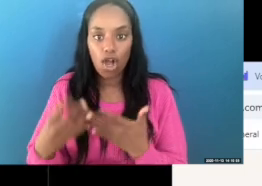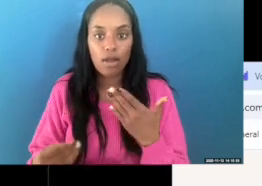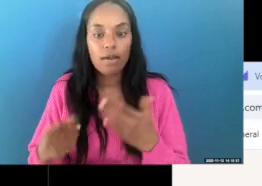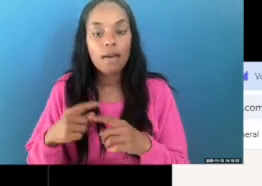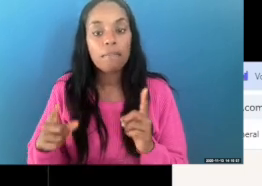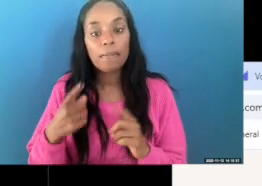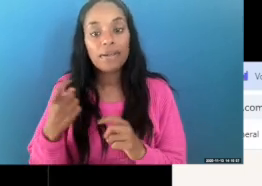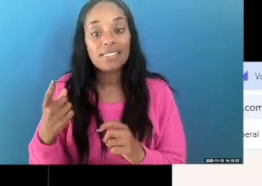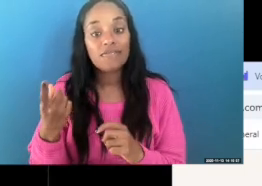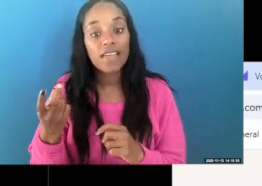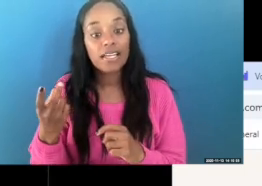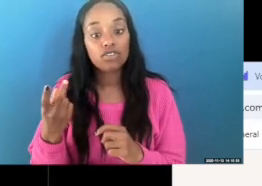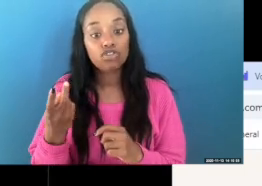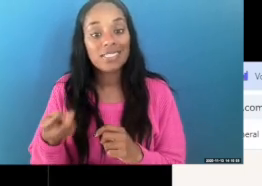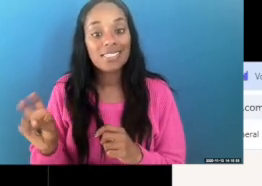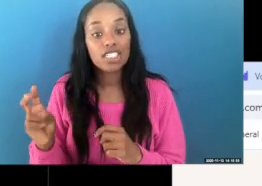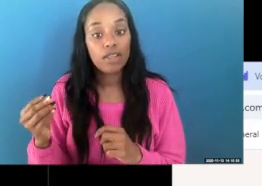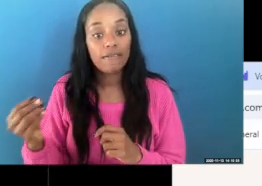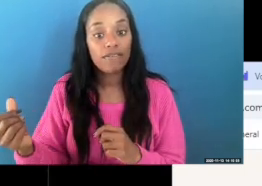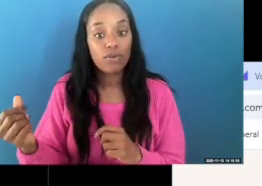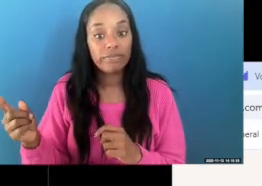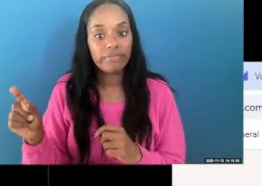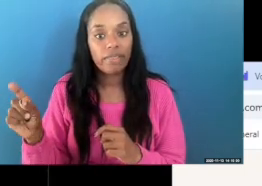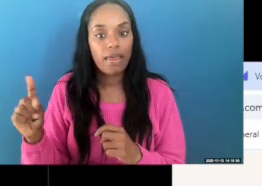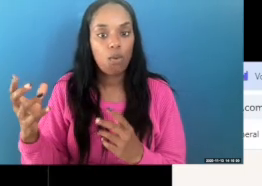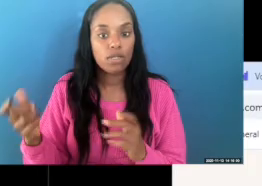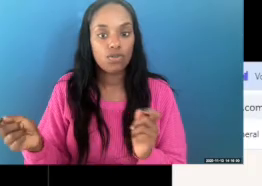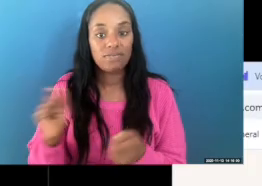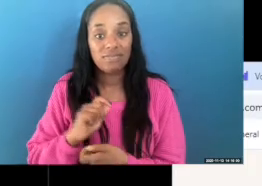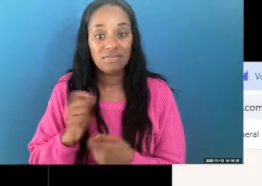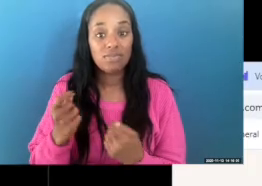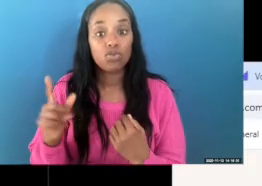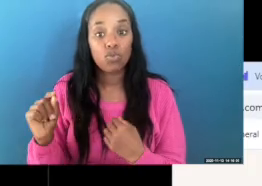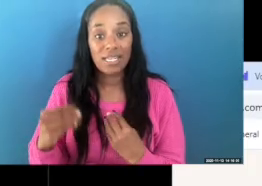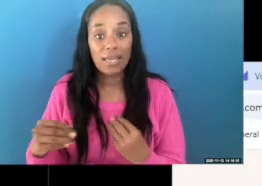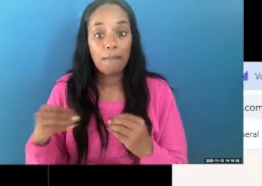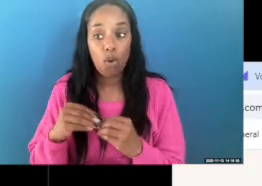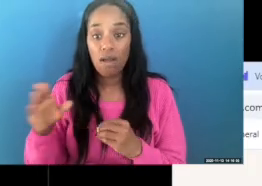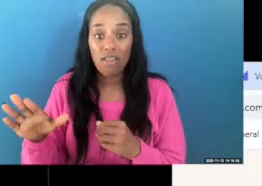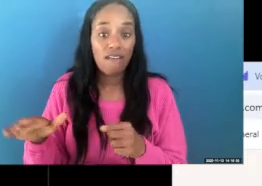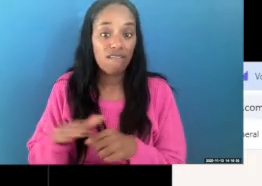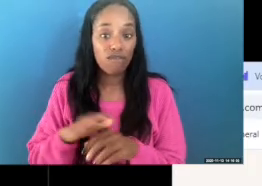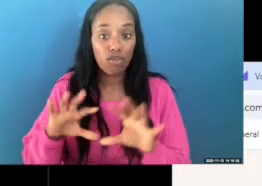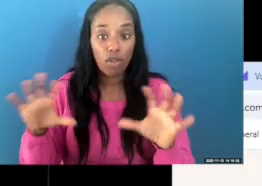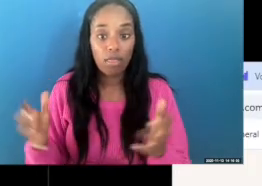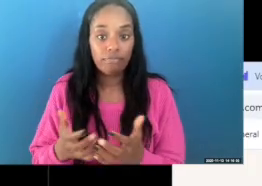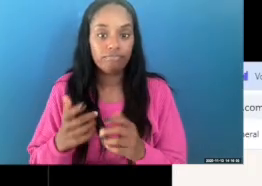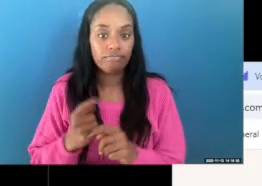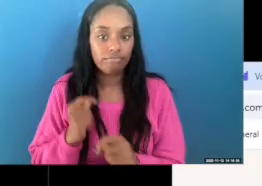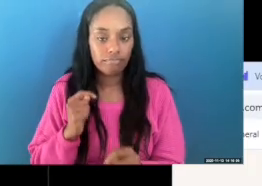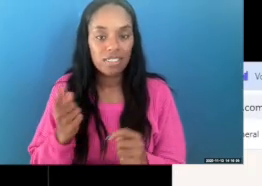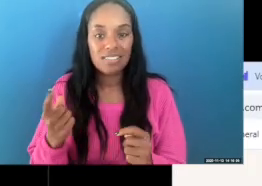they converted some into the class 3, actually was Bright Drops, and now those are going to be